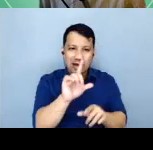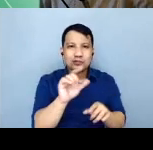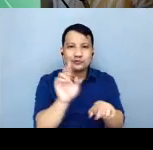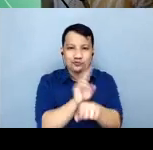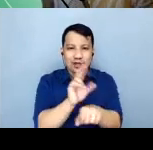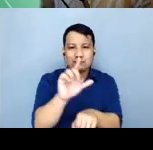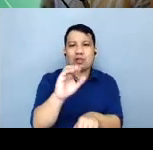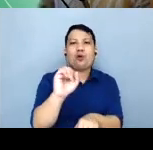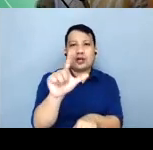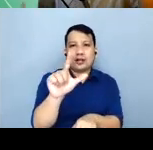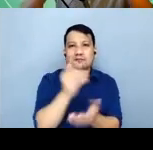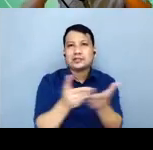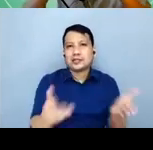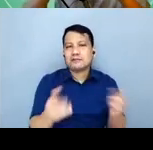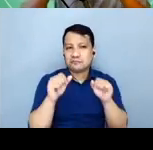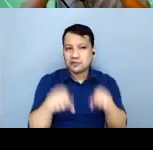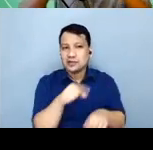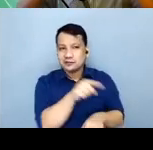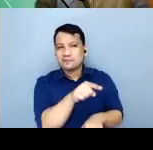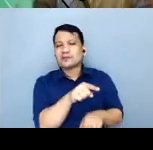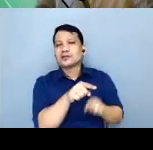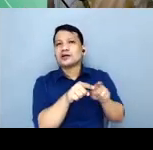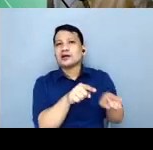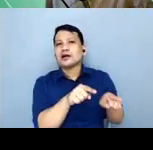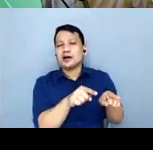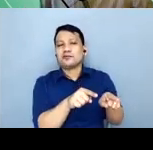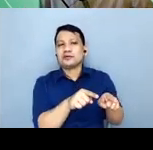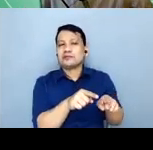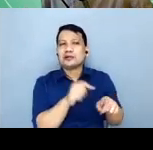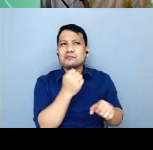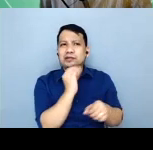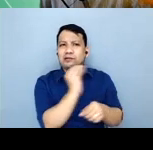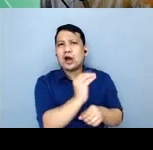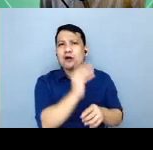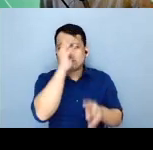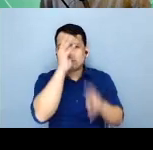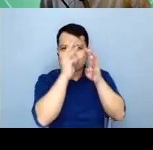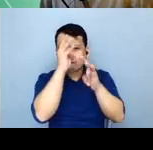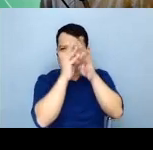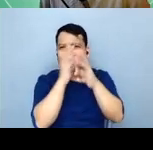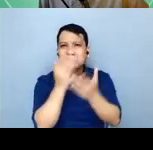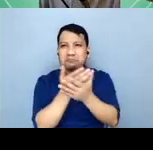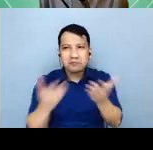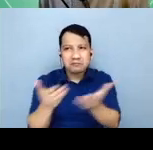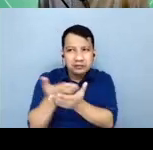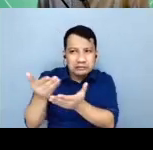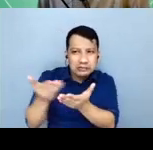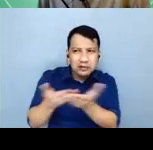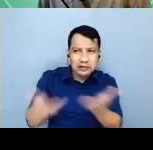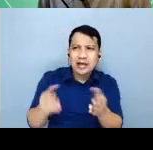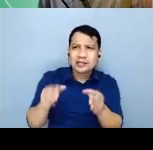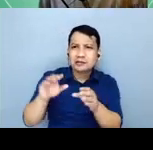materials. It can kind of show you that finding creative ways to use these abundant materials, giving more